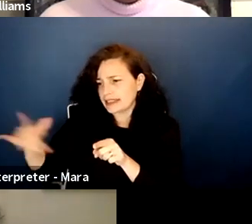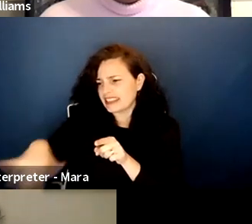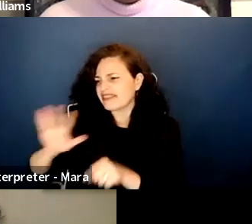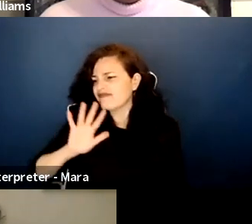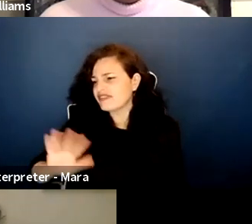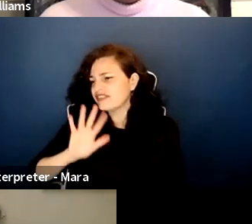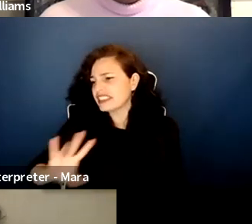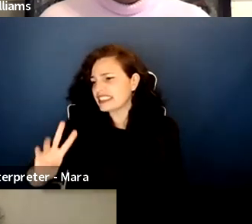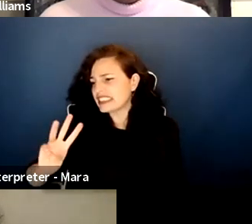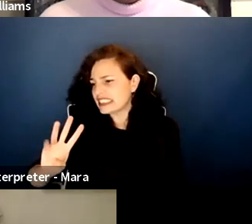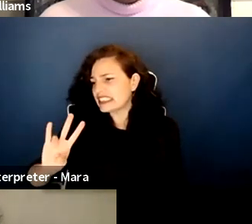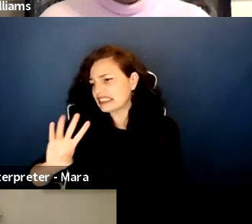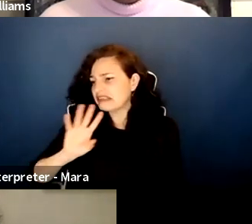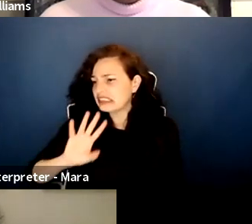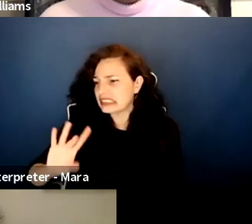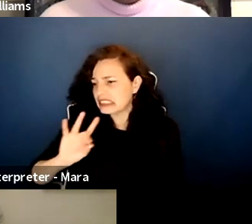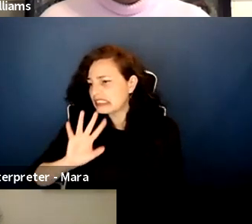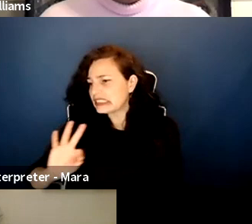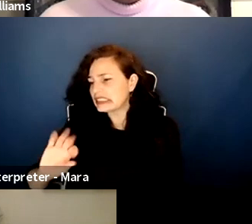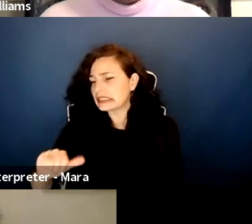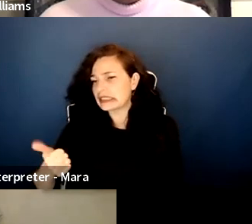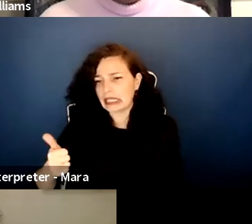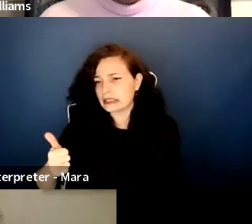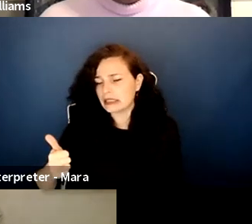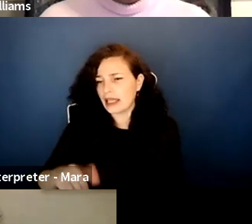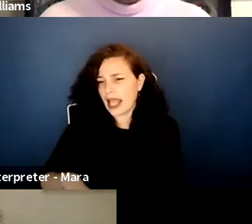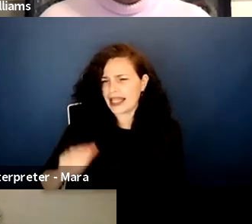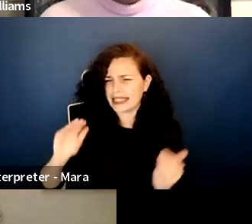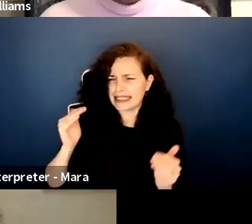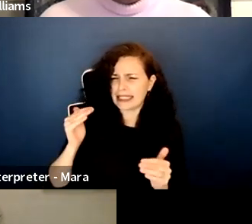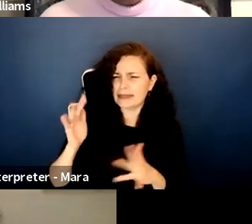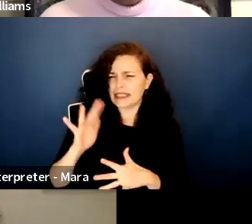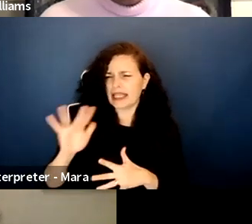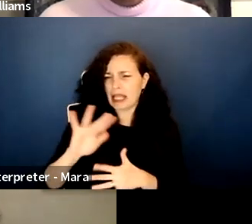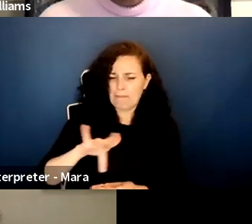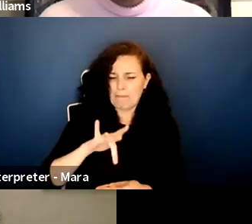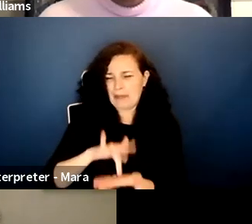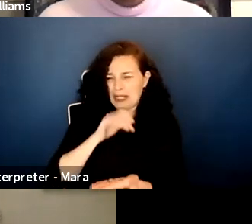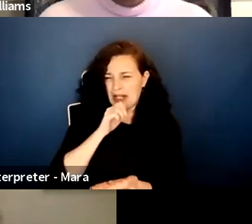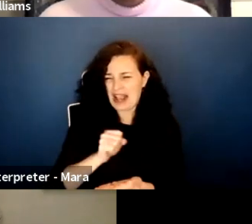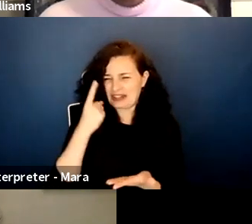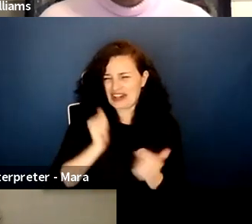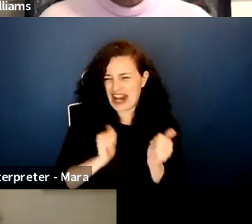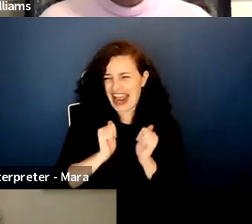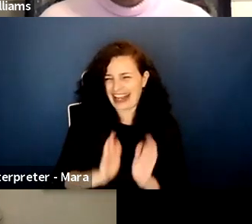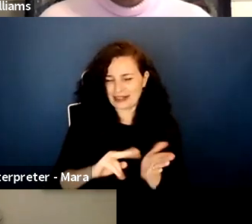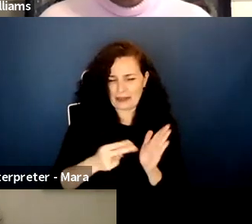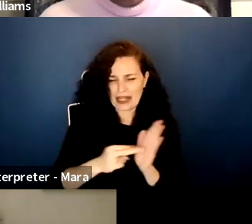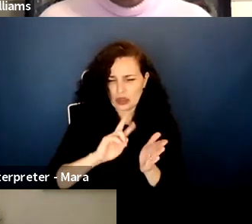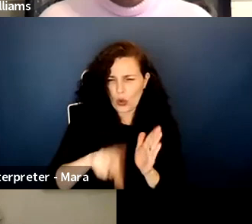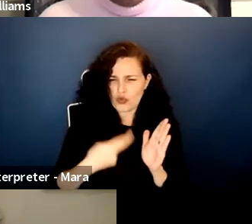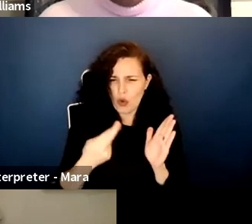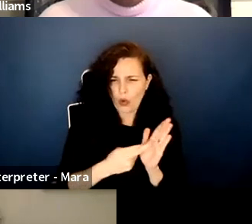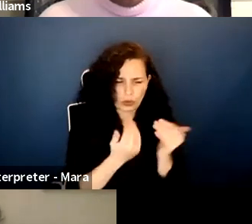6, 7, 8, 9, 10. And then it seemed, I called it the first acting middle age, meaning I just didn't see roles